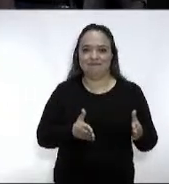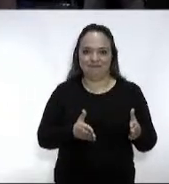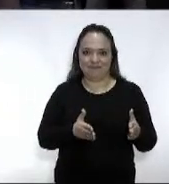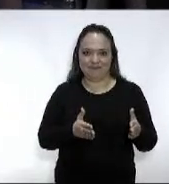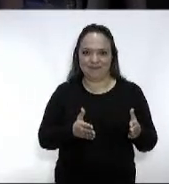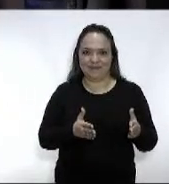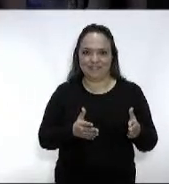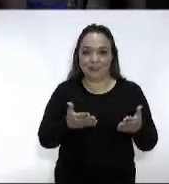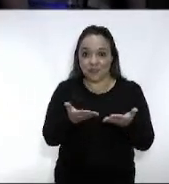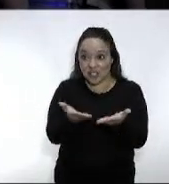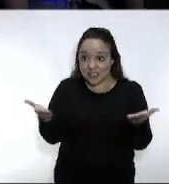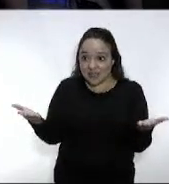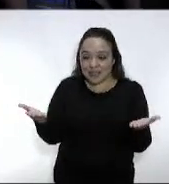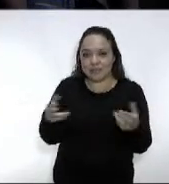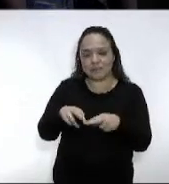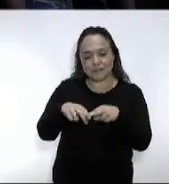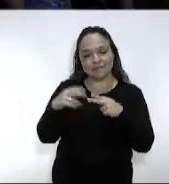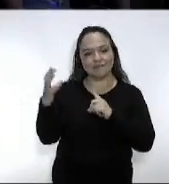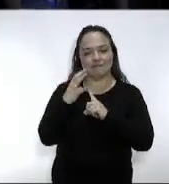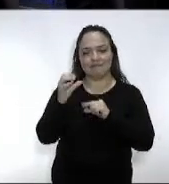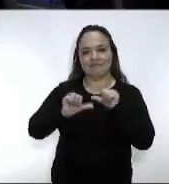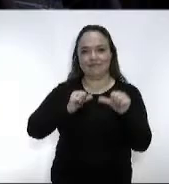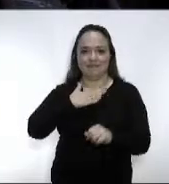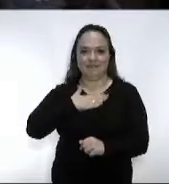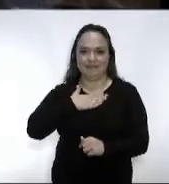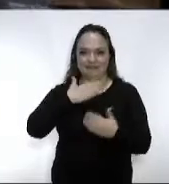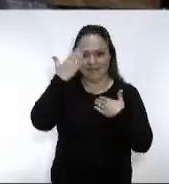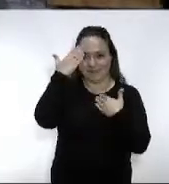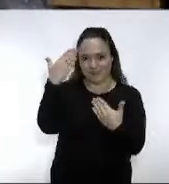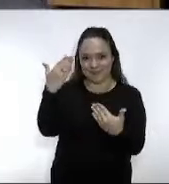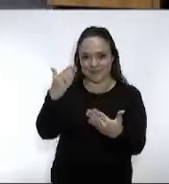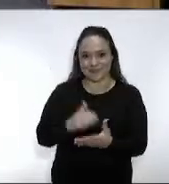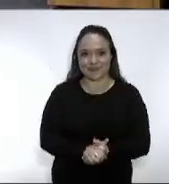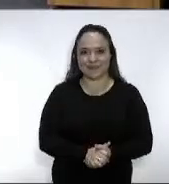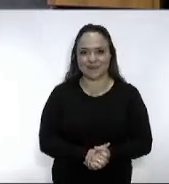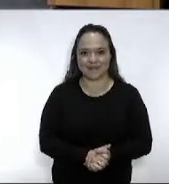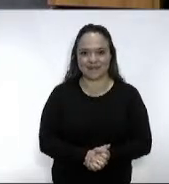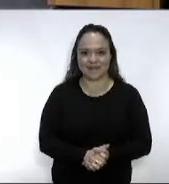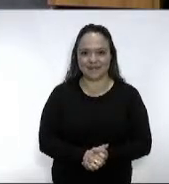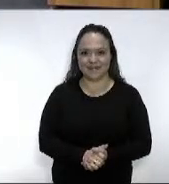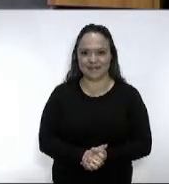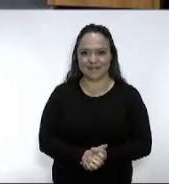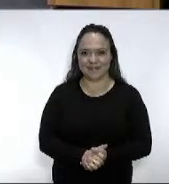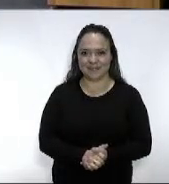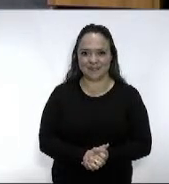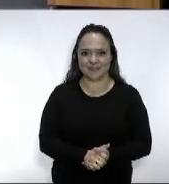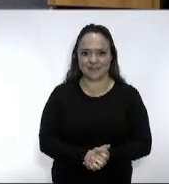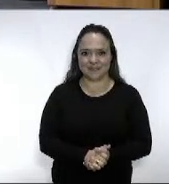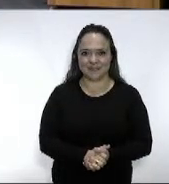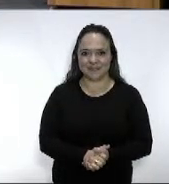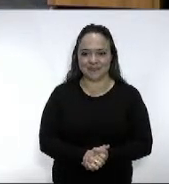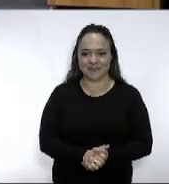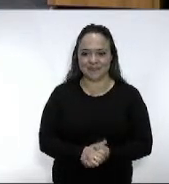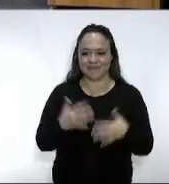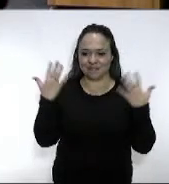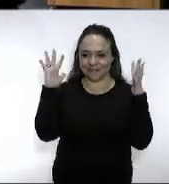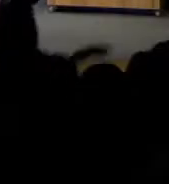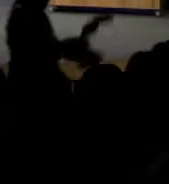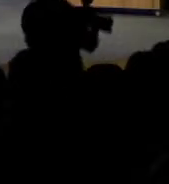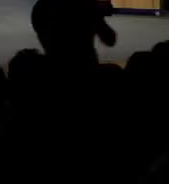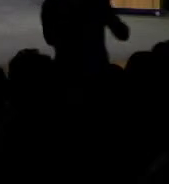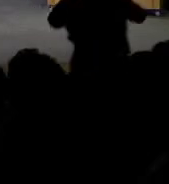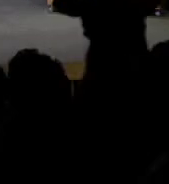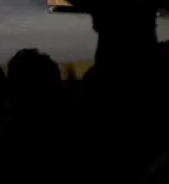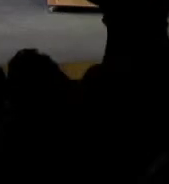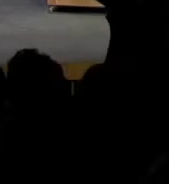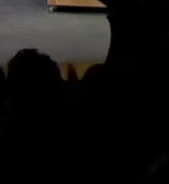explain because it's such a special and unique program. And to have done it with you has been even